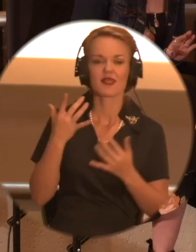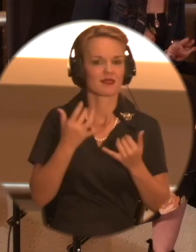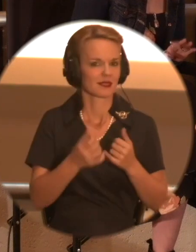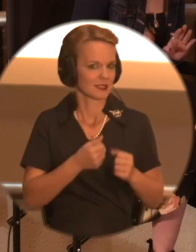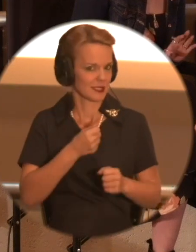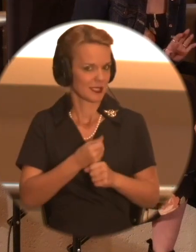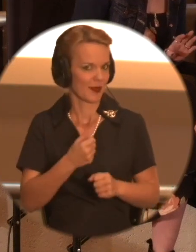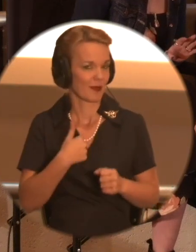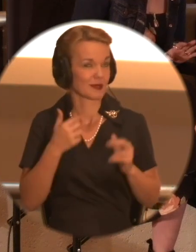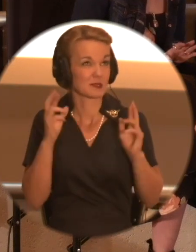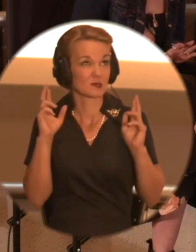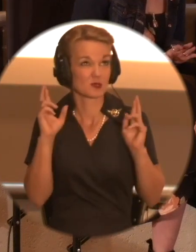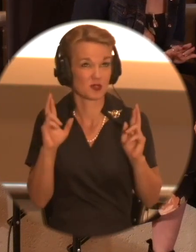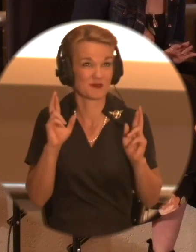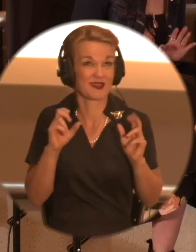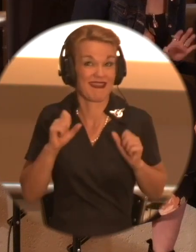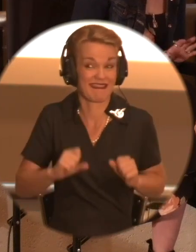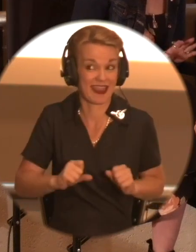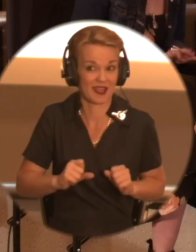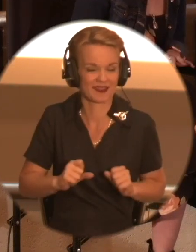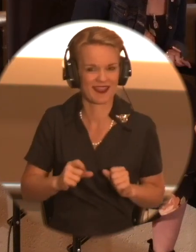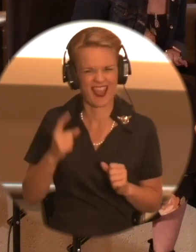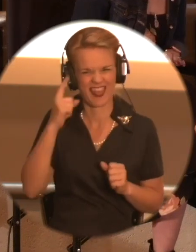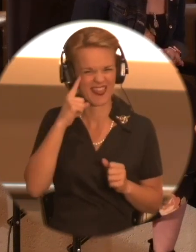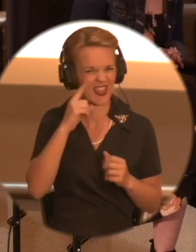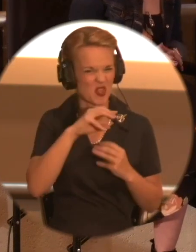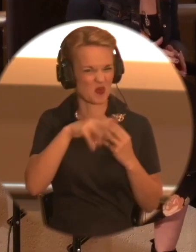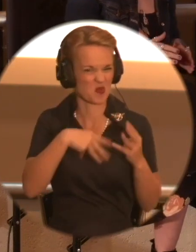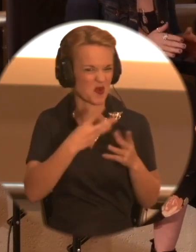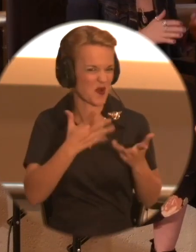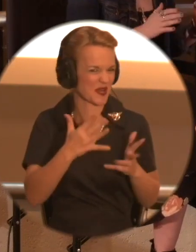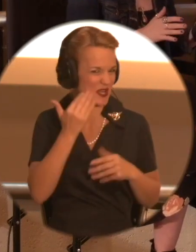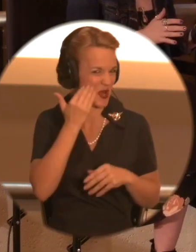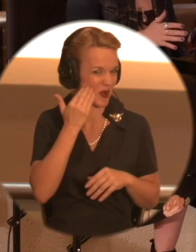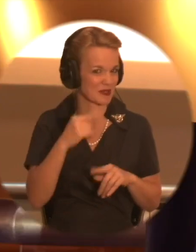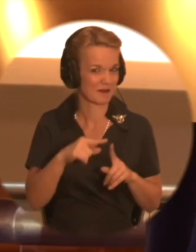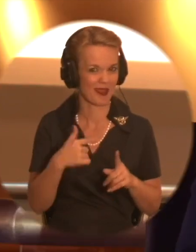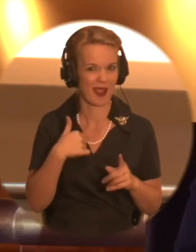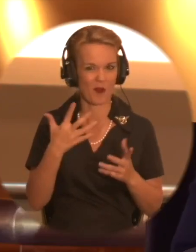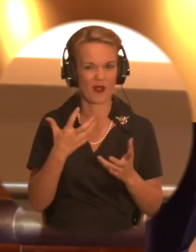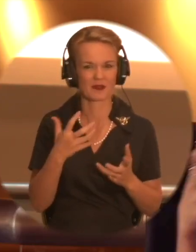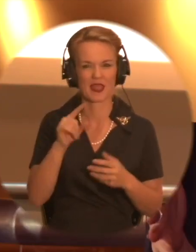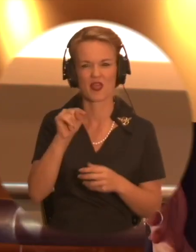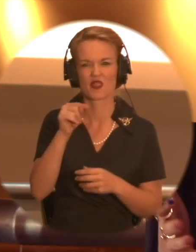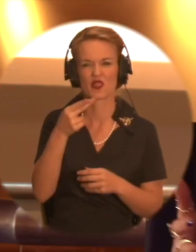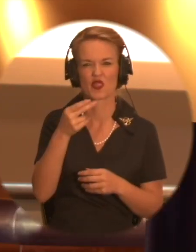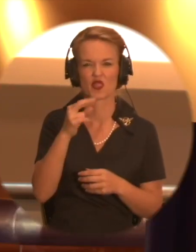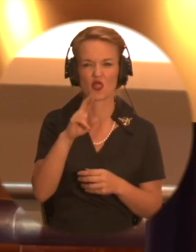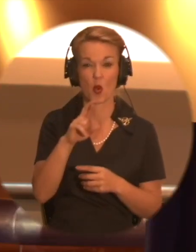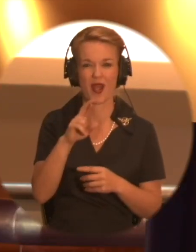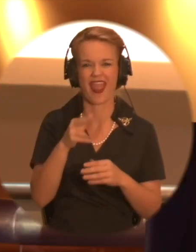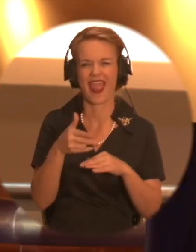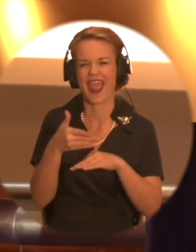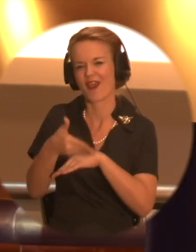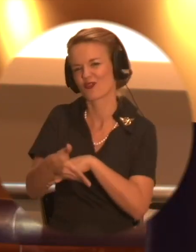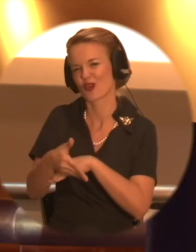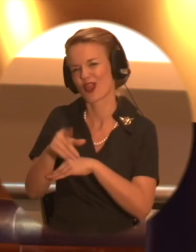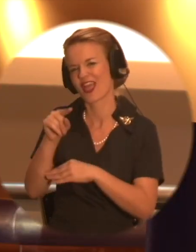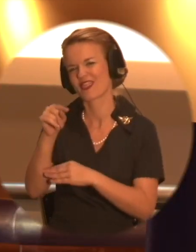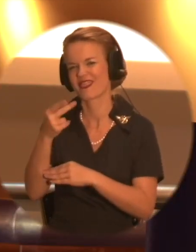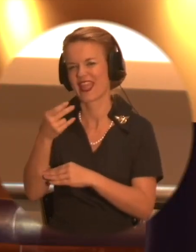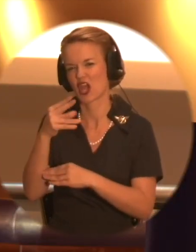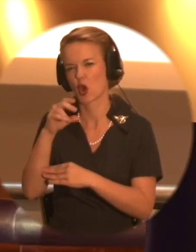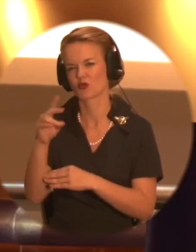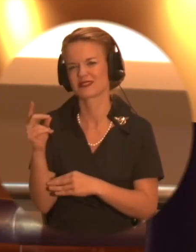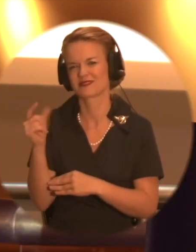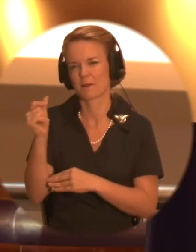be. I don't want to spoil it, even though I think the whole world knows. But I want to be Thor post Thanos. Okay. Because I think it'll